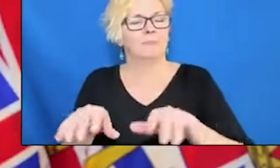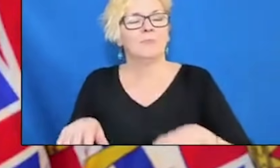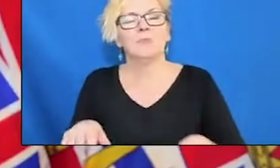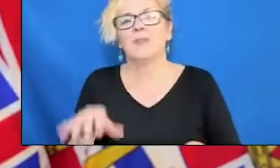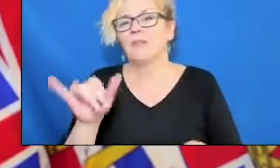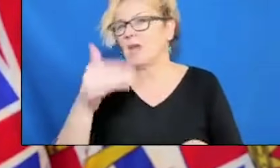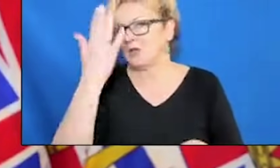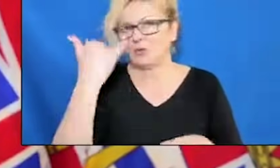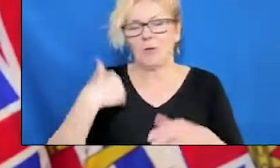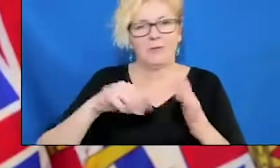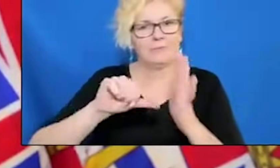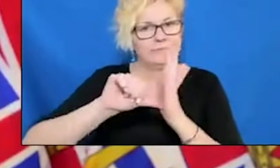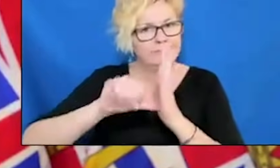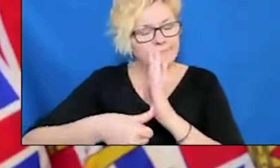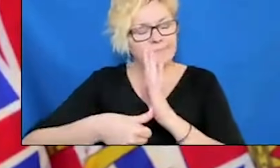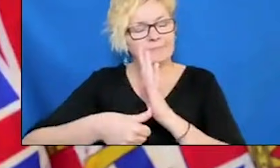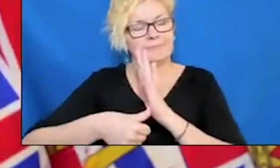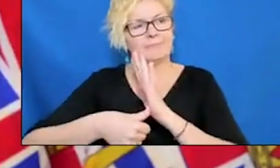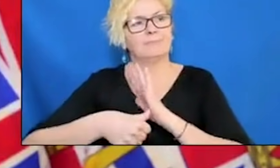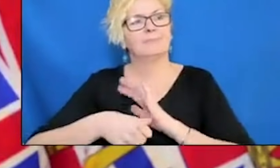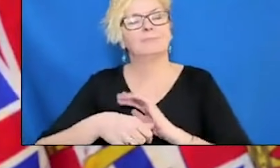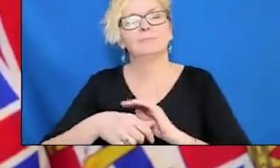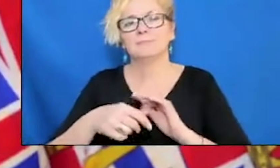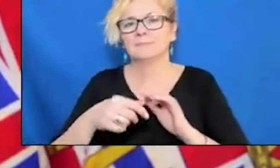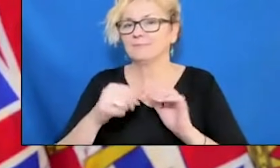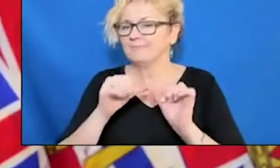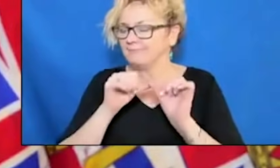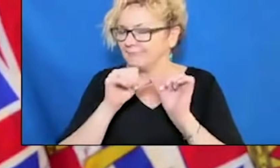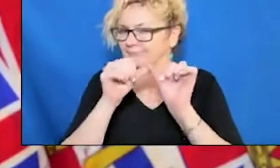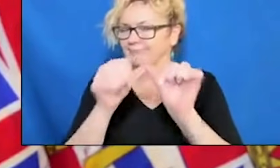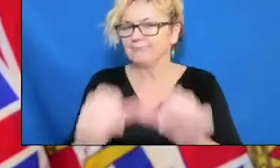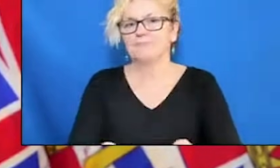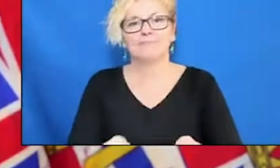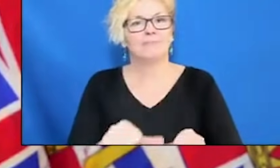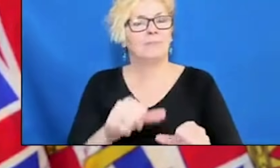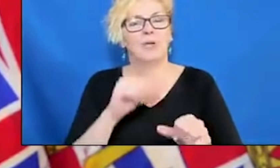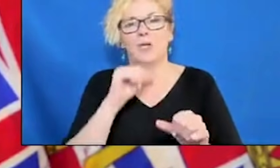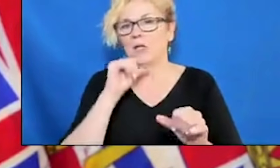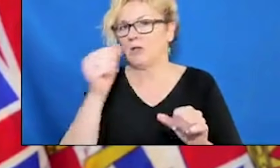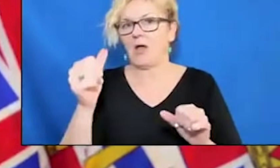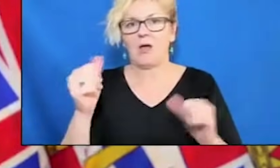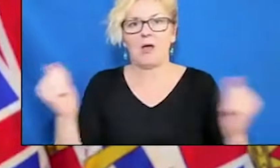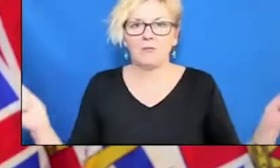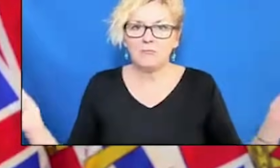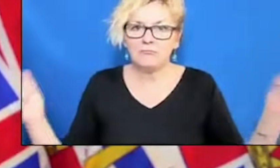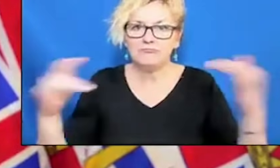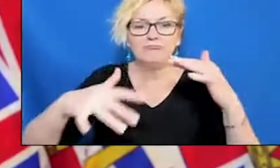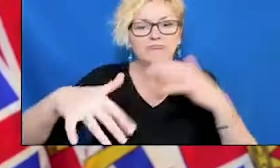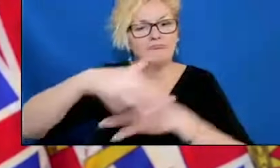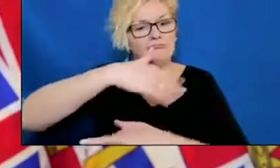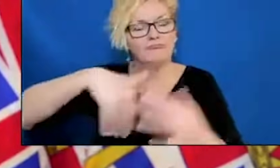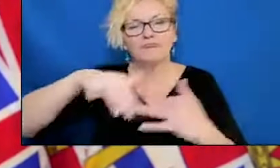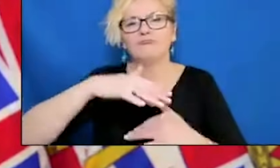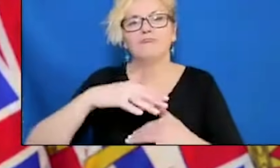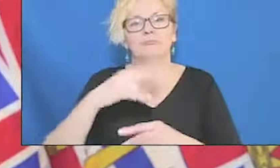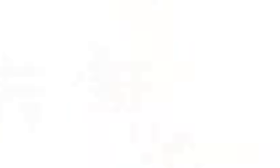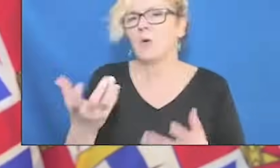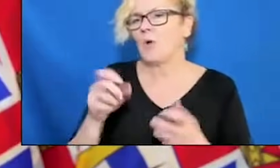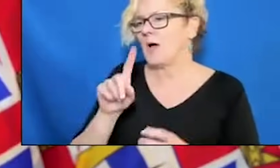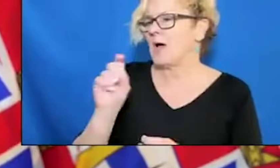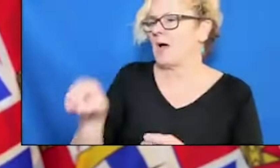outside, keeping numbers small so that you're not risking that transmission that will lead to somebody else ending up in